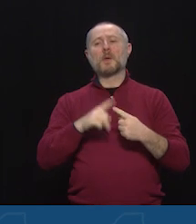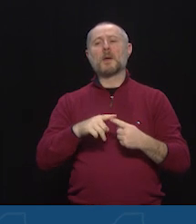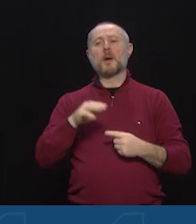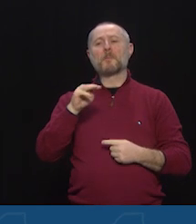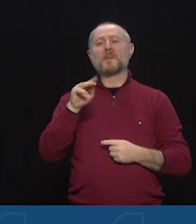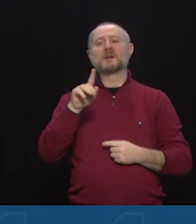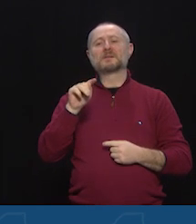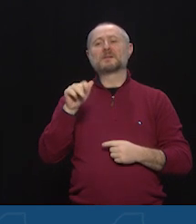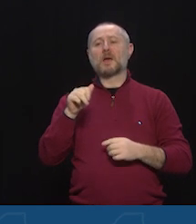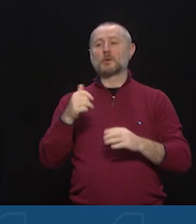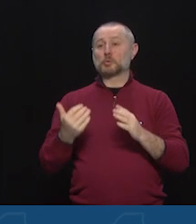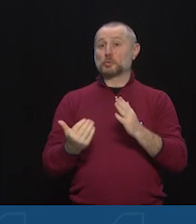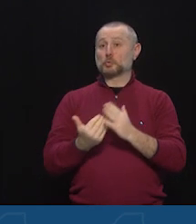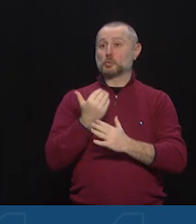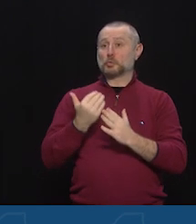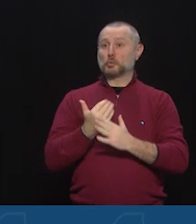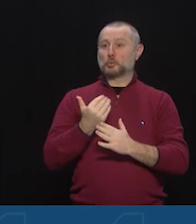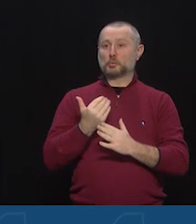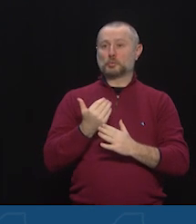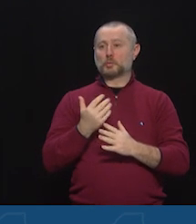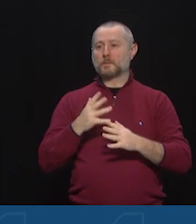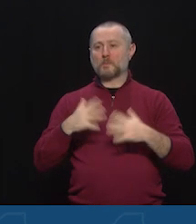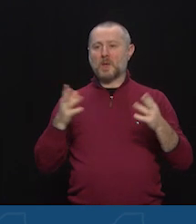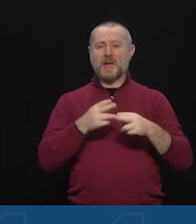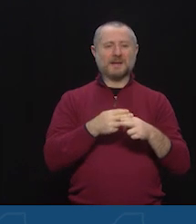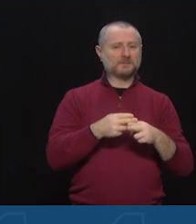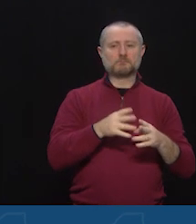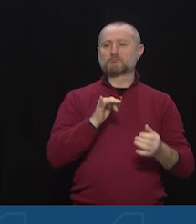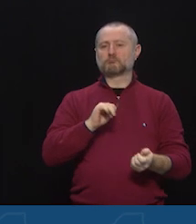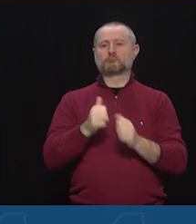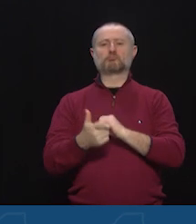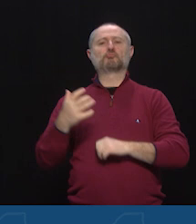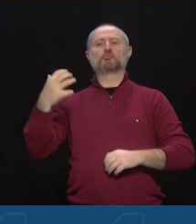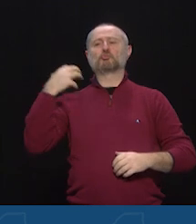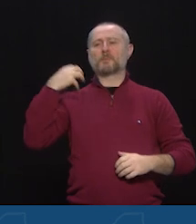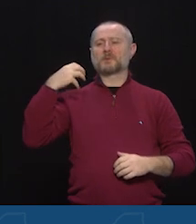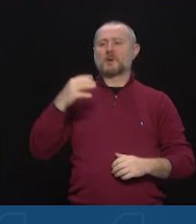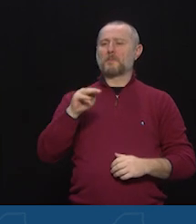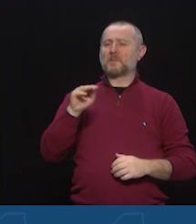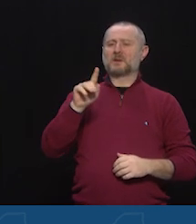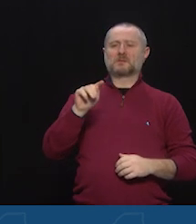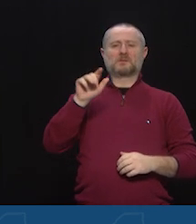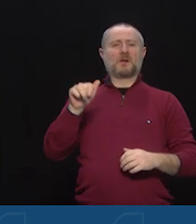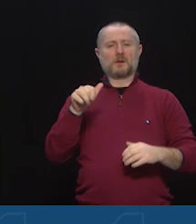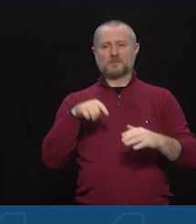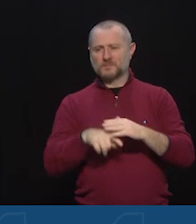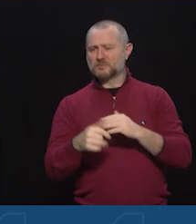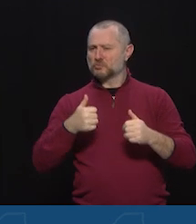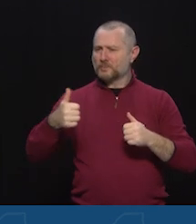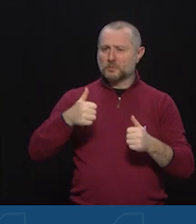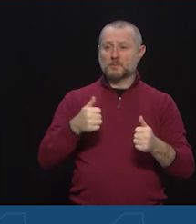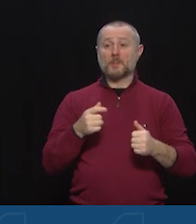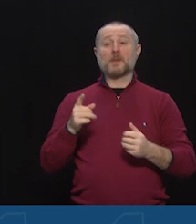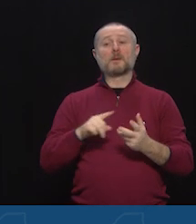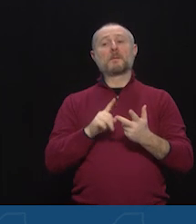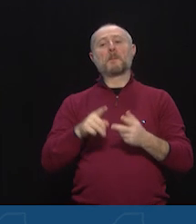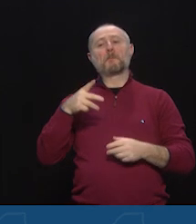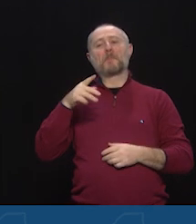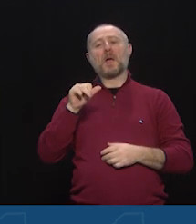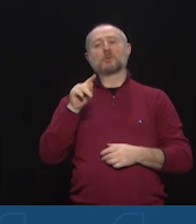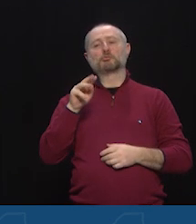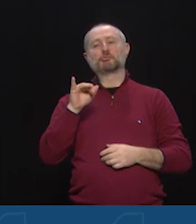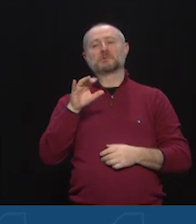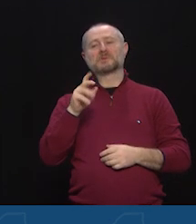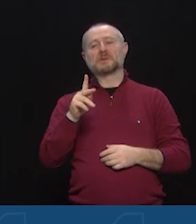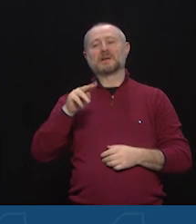the permanent, the no longer acting, but the chair and CEO of the Metropolitan Transit Authority. Also, we have Patrick Ng, who's the